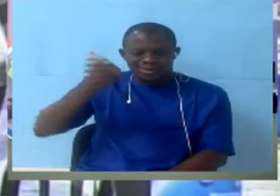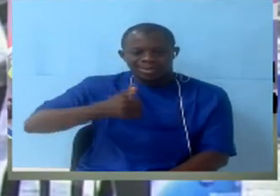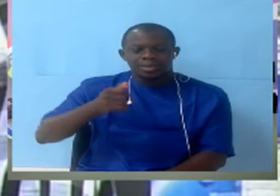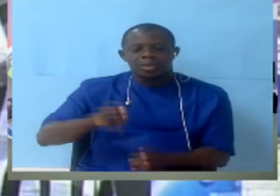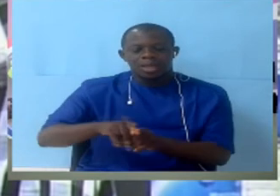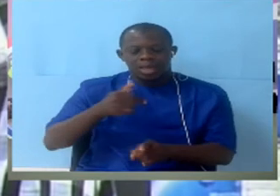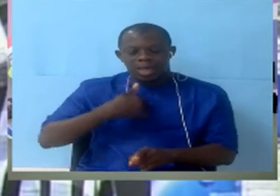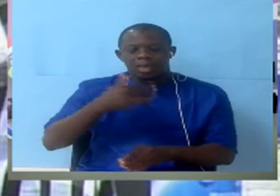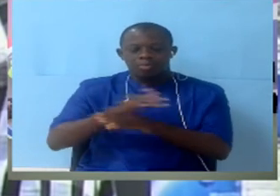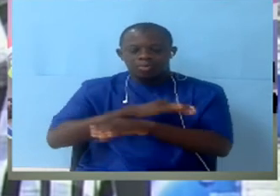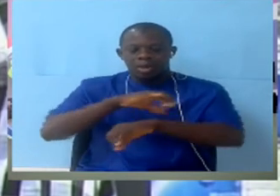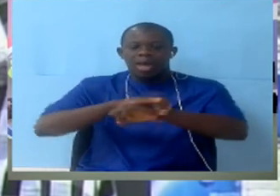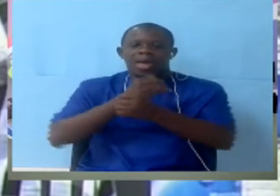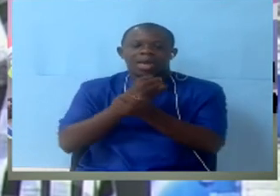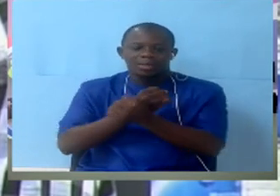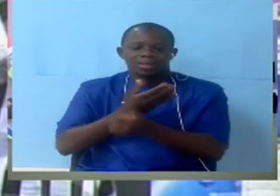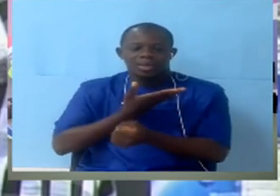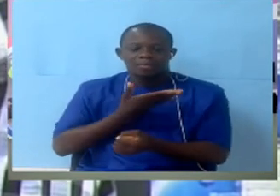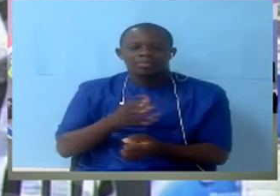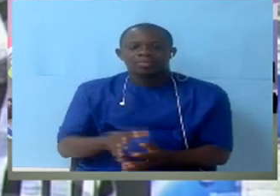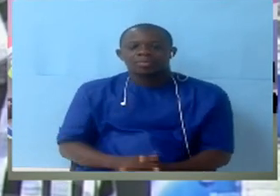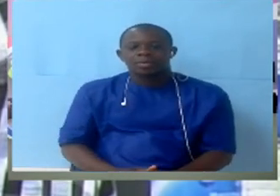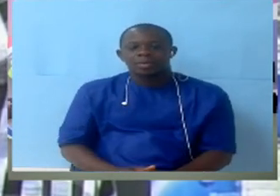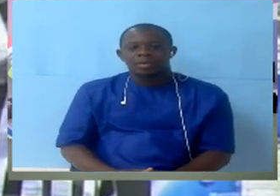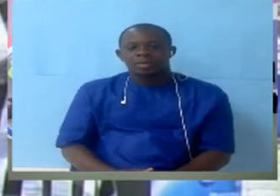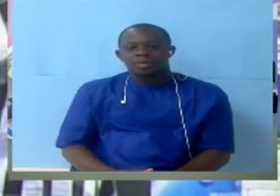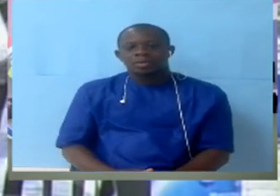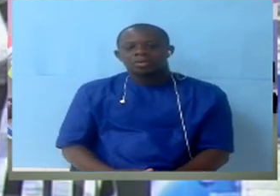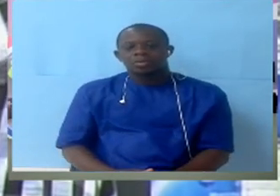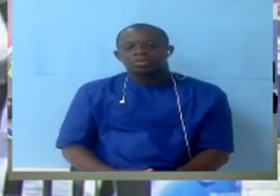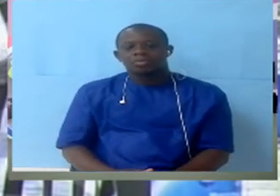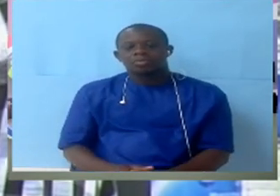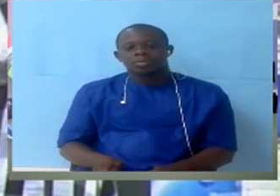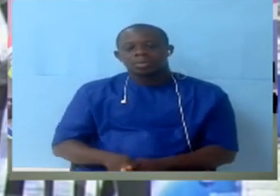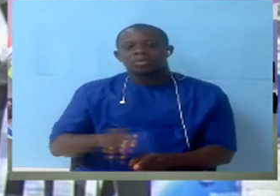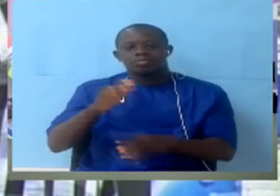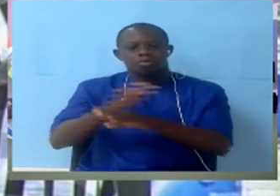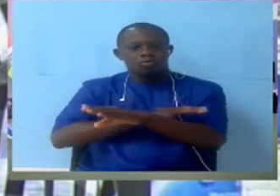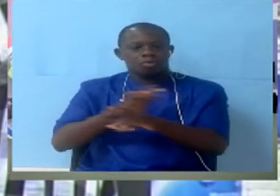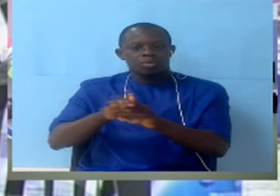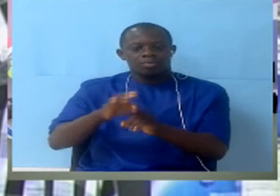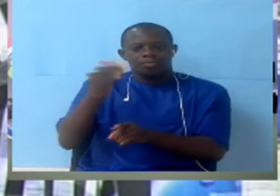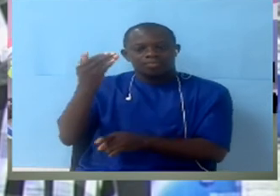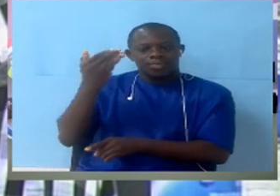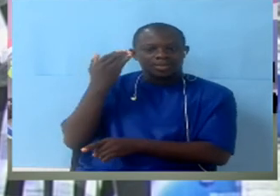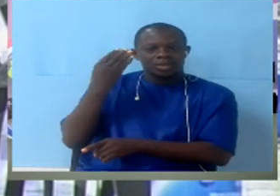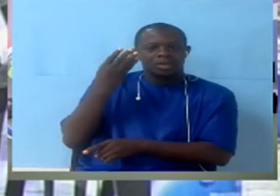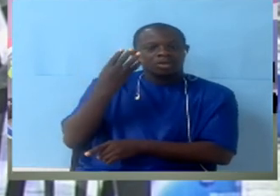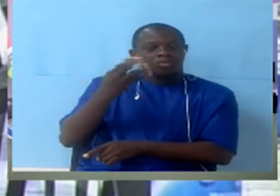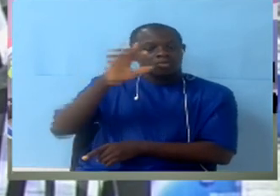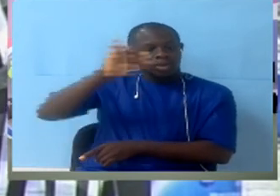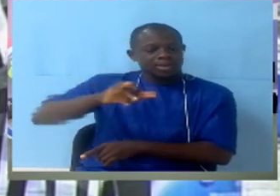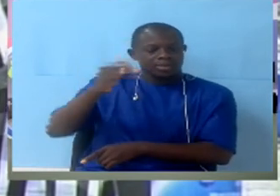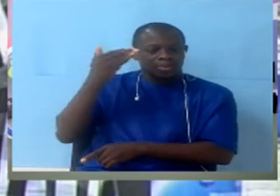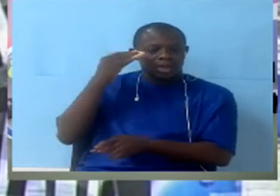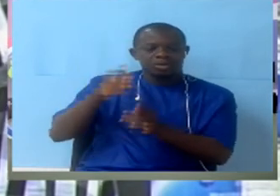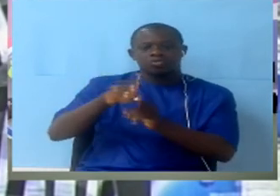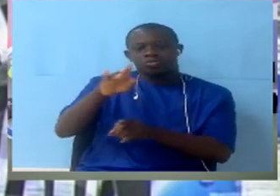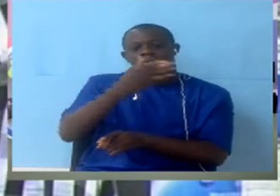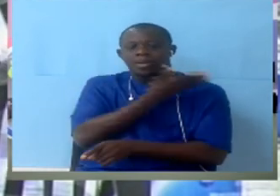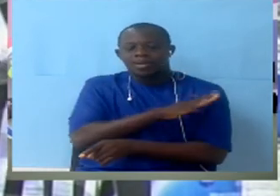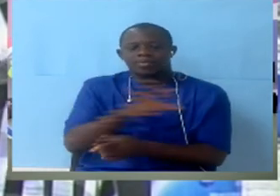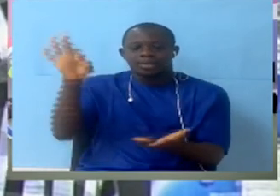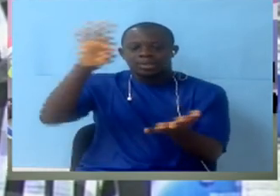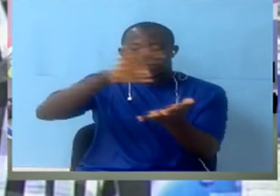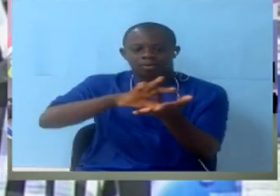2016. I was arrested. You left almost at around the same time to Bissau 4 years earlier. Munda fela fa ibora Gambia banko ka